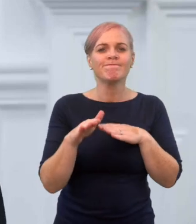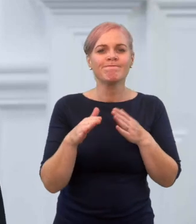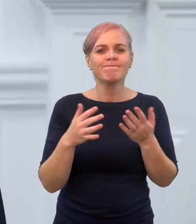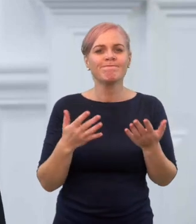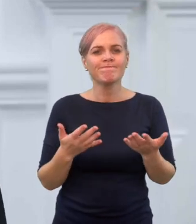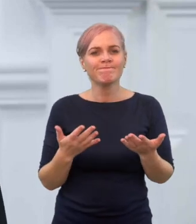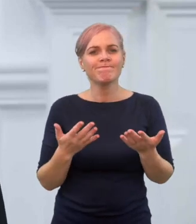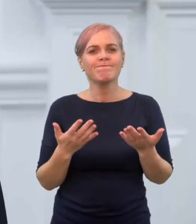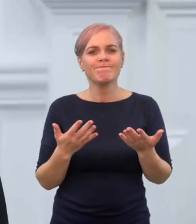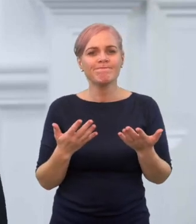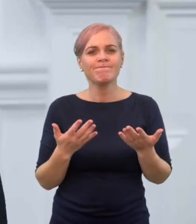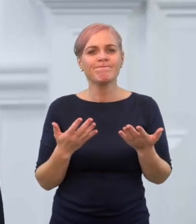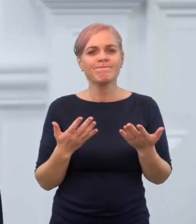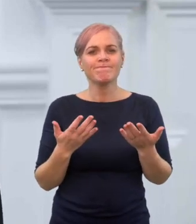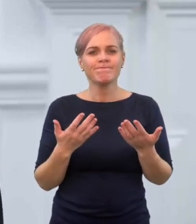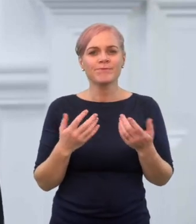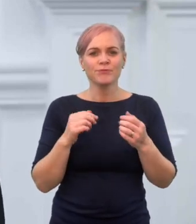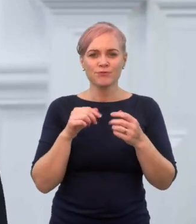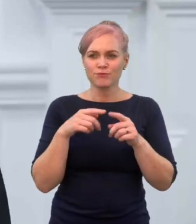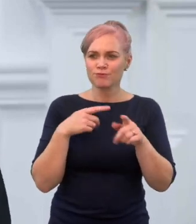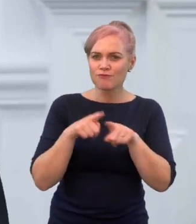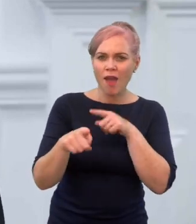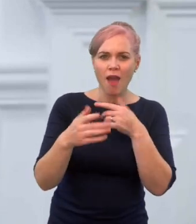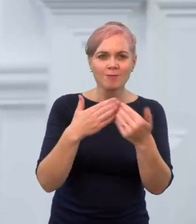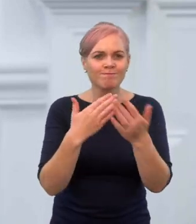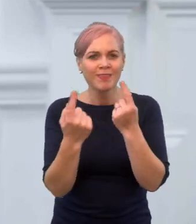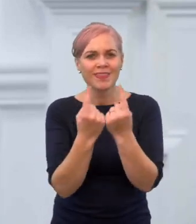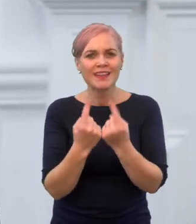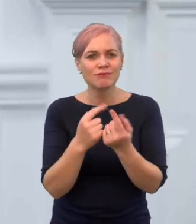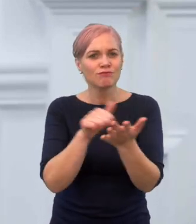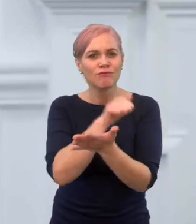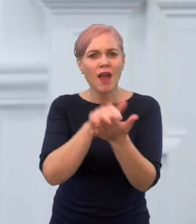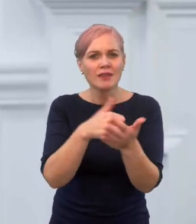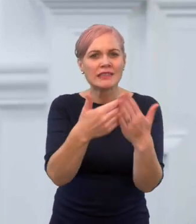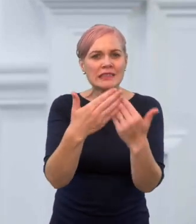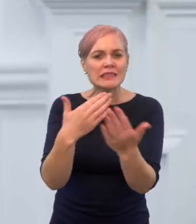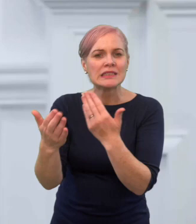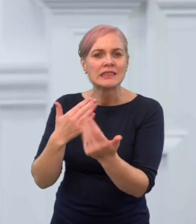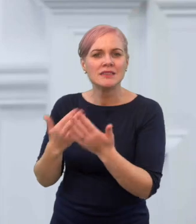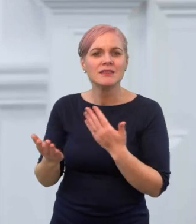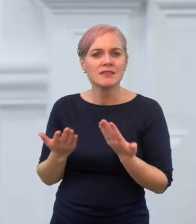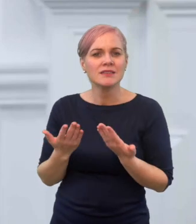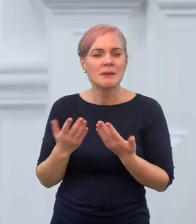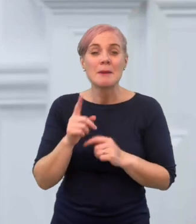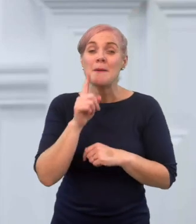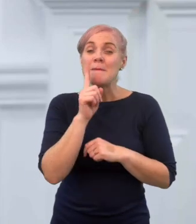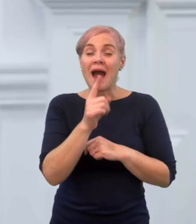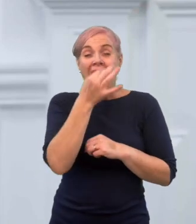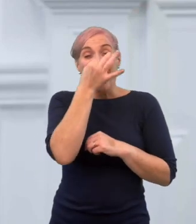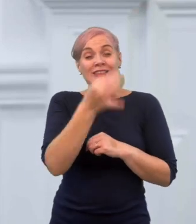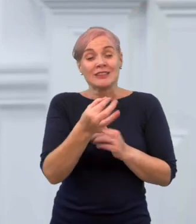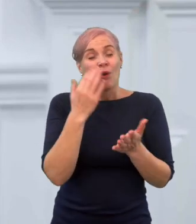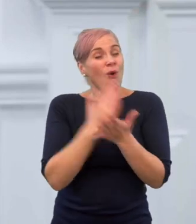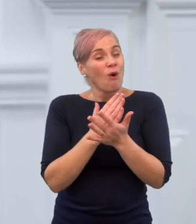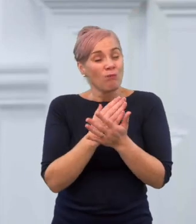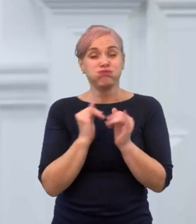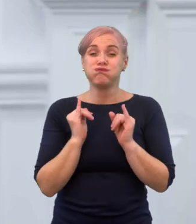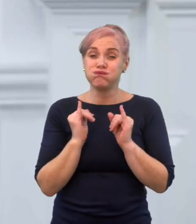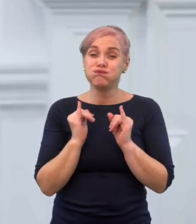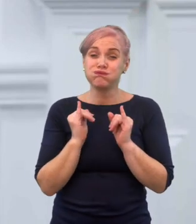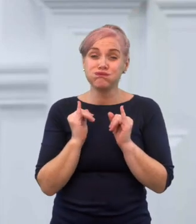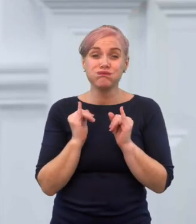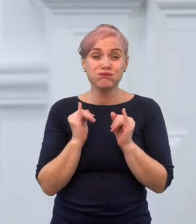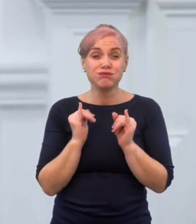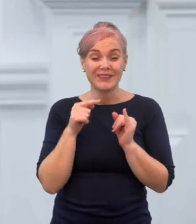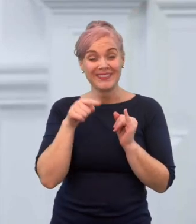being isolated, that he might take a step forward, you know, to kind of put things right. But the